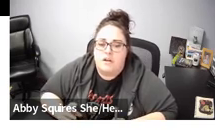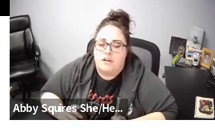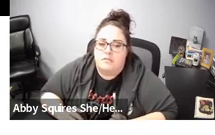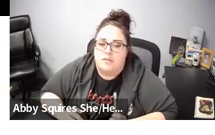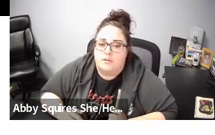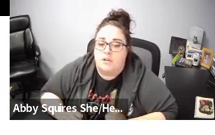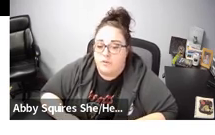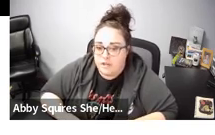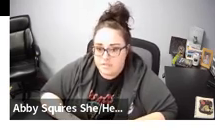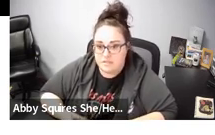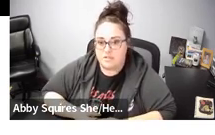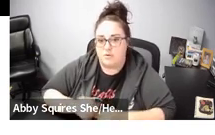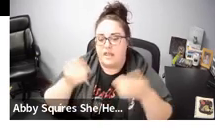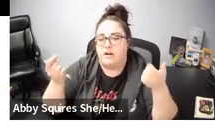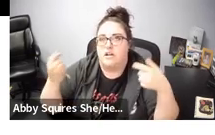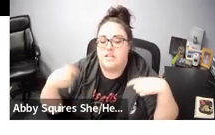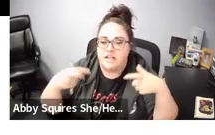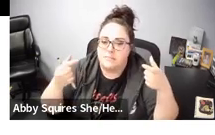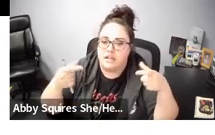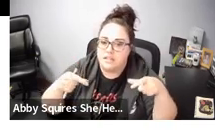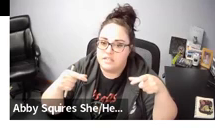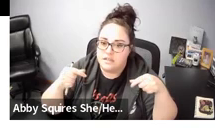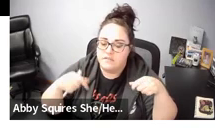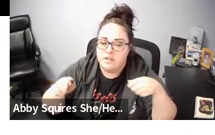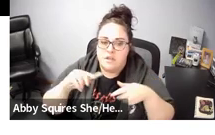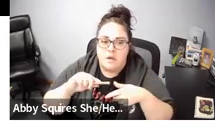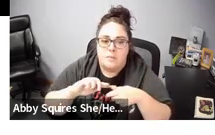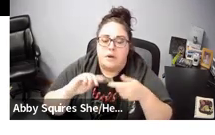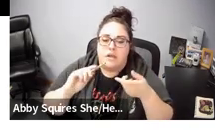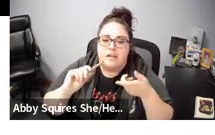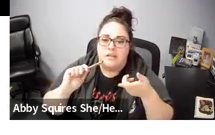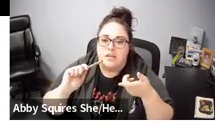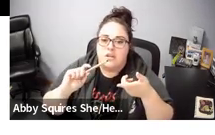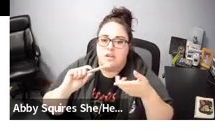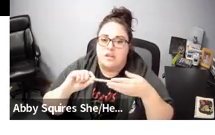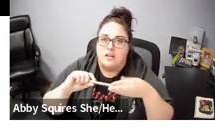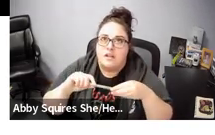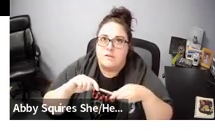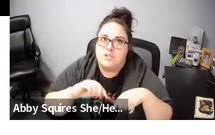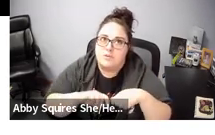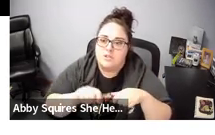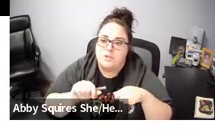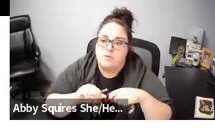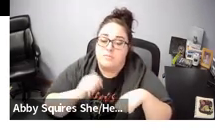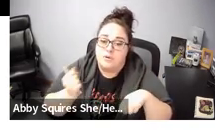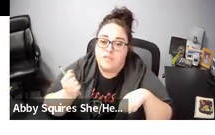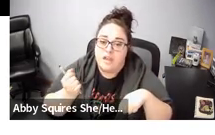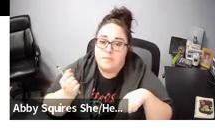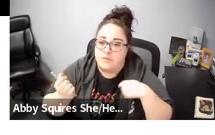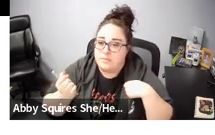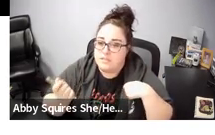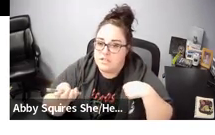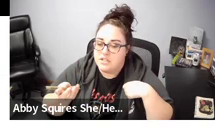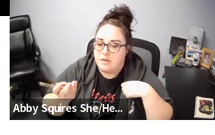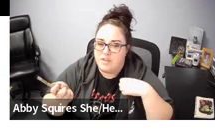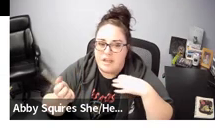with the grips, so they are attached by adhesive, but it allows you to remove them